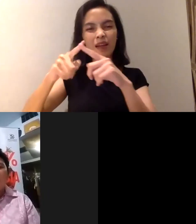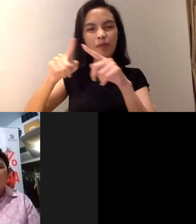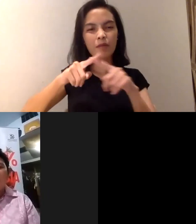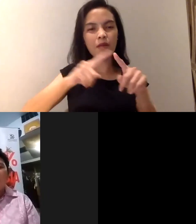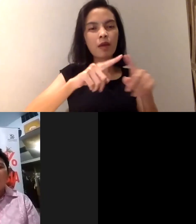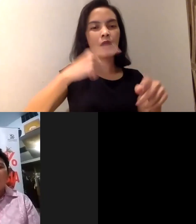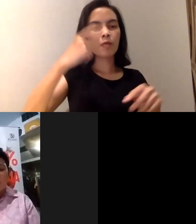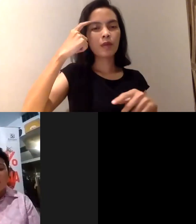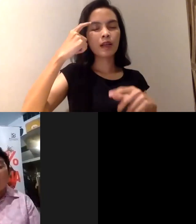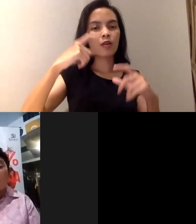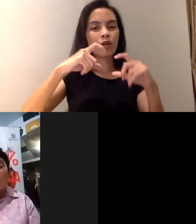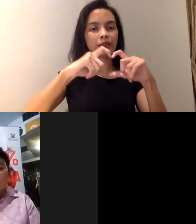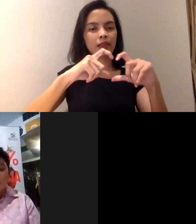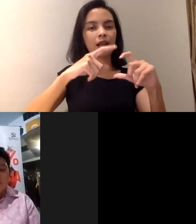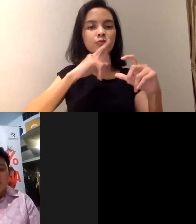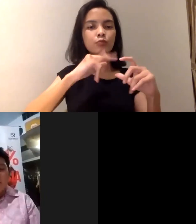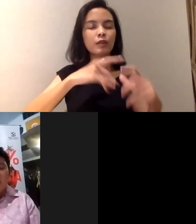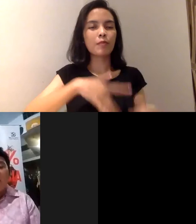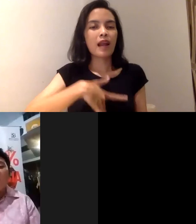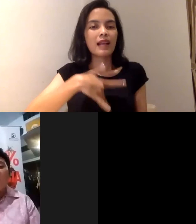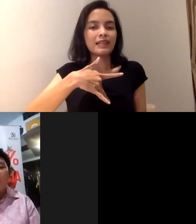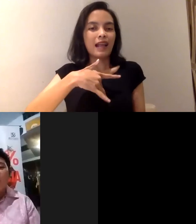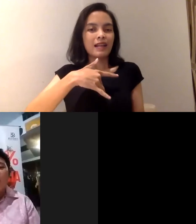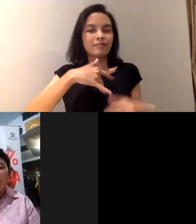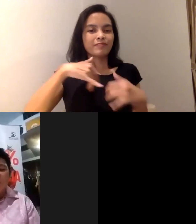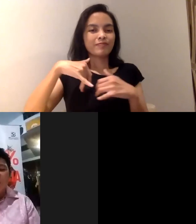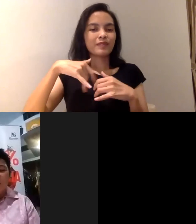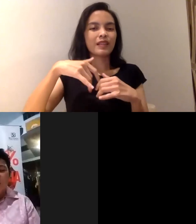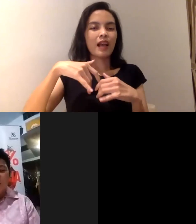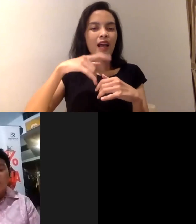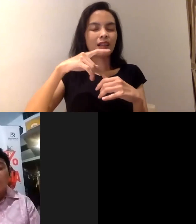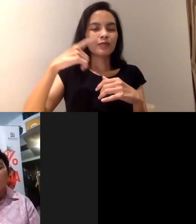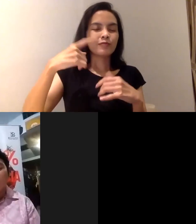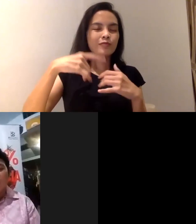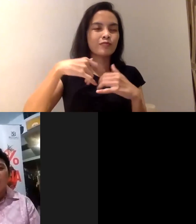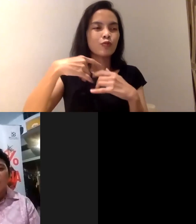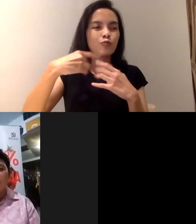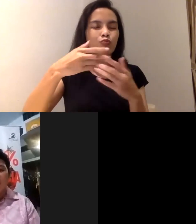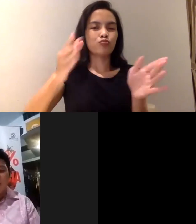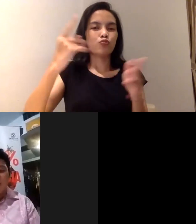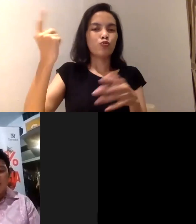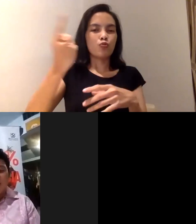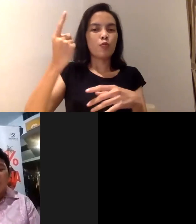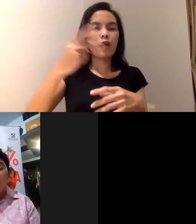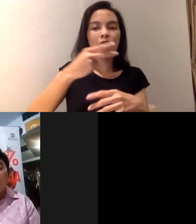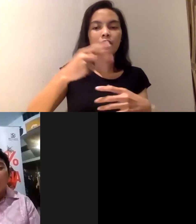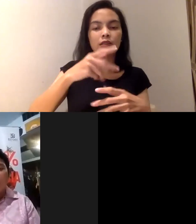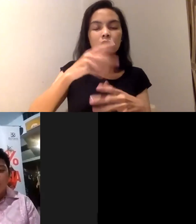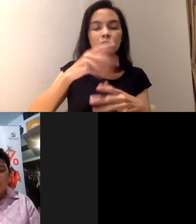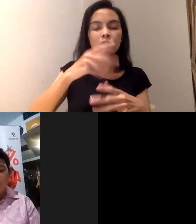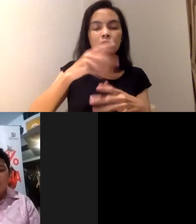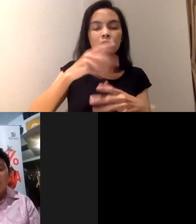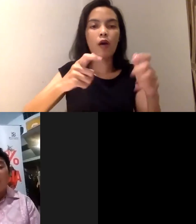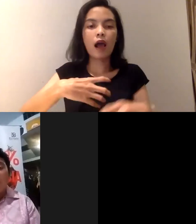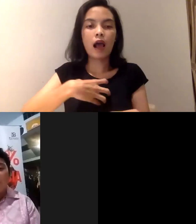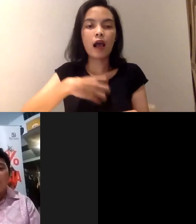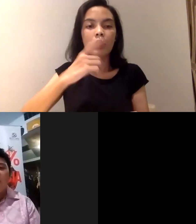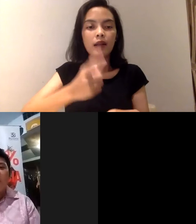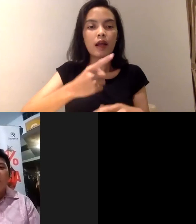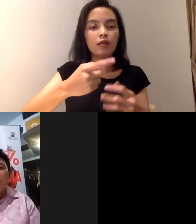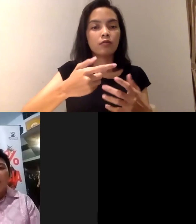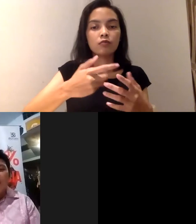is a universal feeling of warmth, and everyone should have the right to express this feeling and be with whomever they